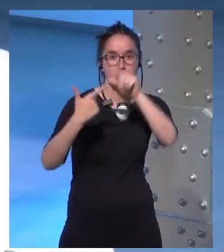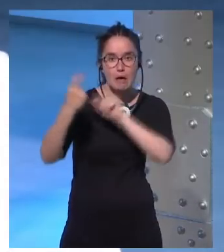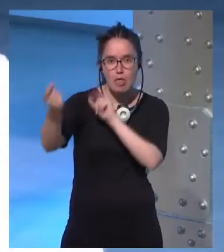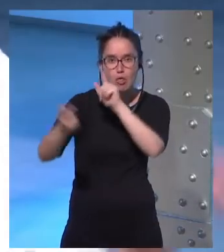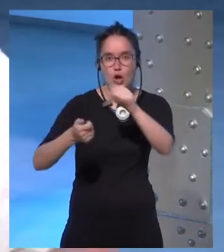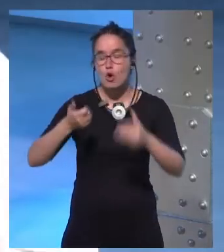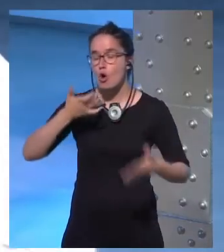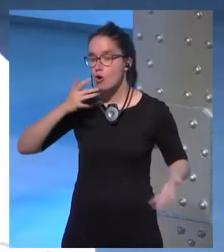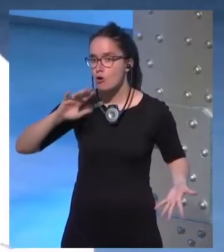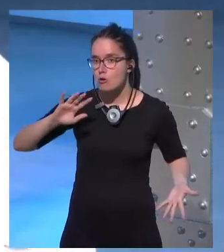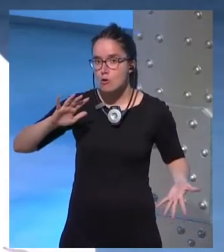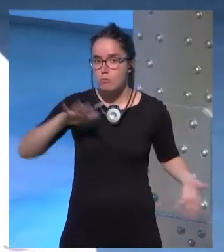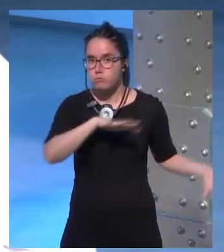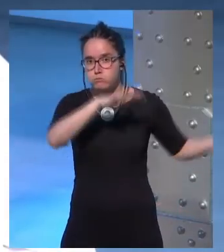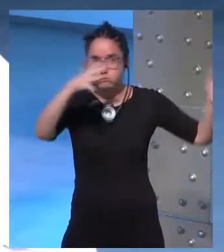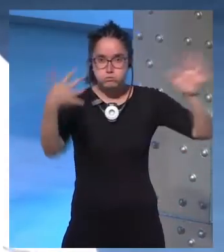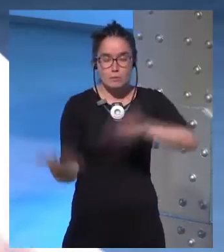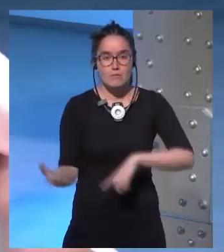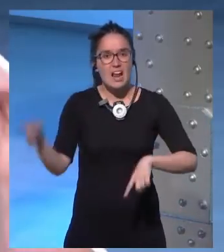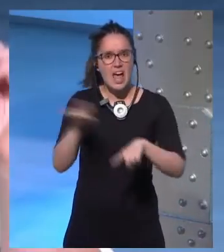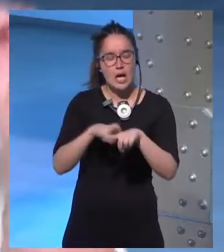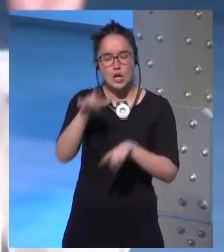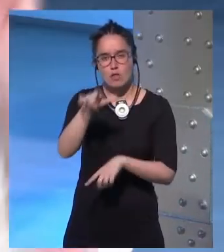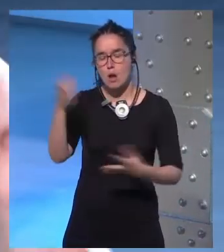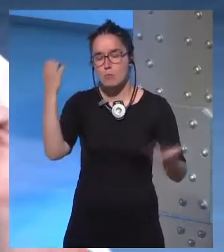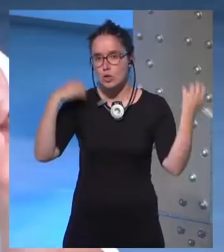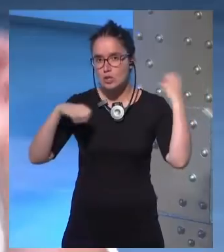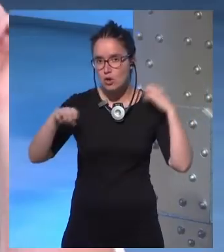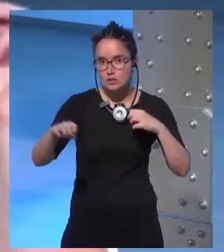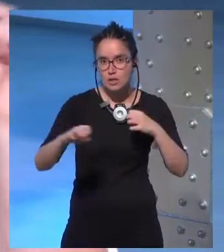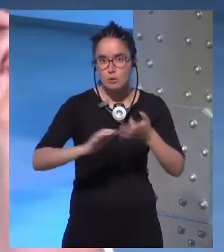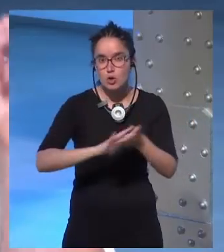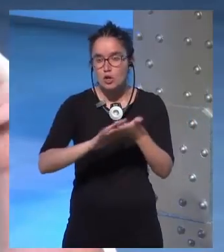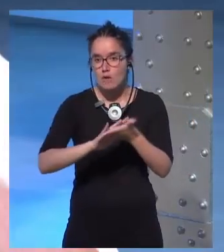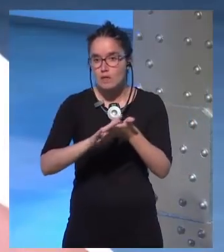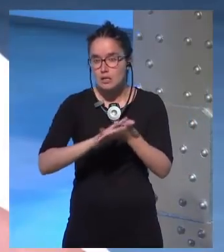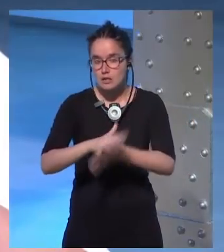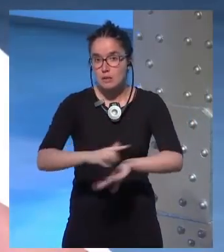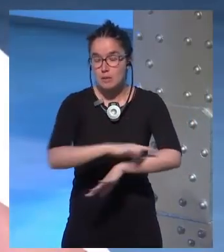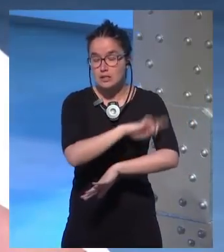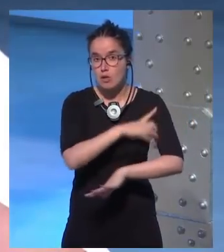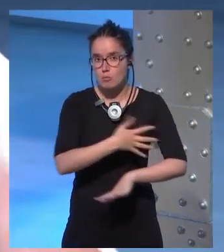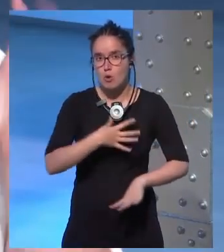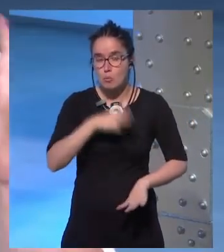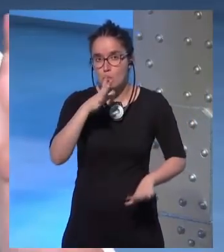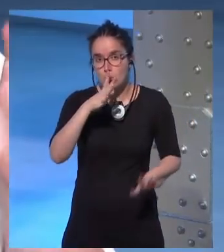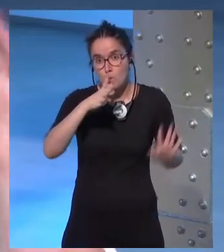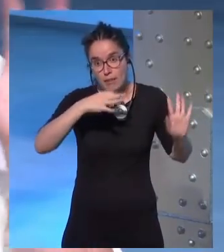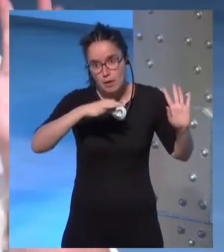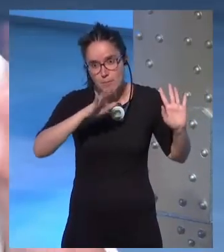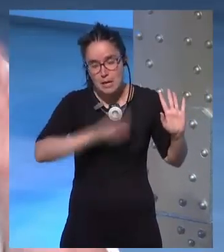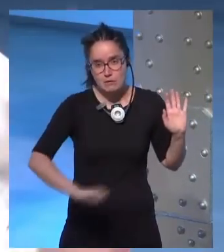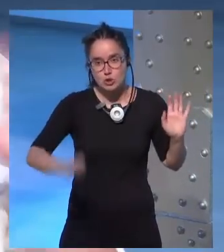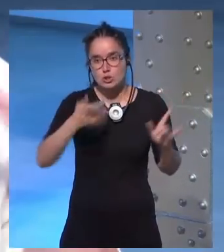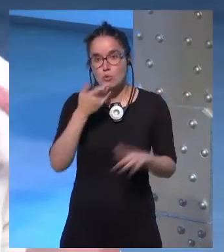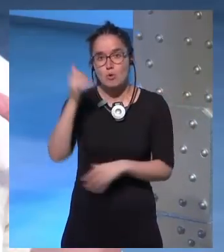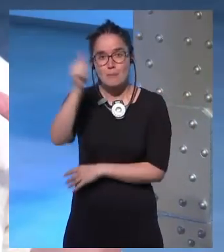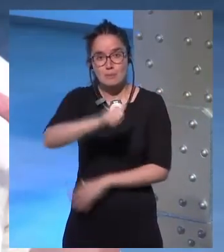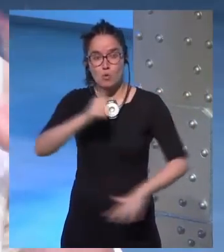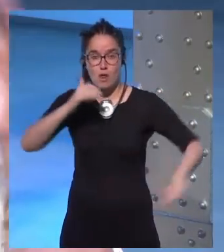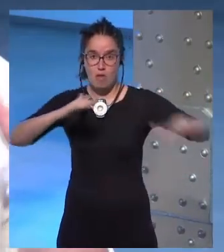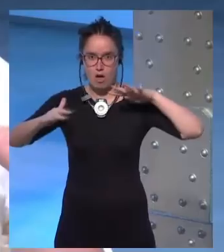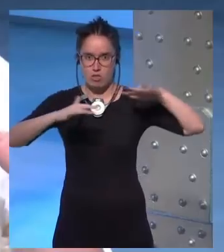But yeah, for that very reason, where I do also think that's a perfect script. It's a perfect action script, and I'd love to. And becoming